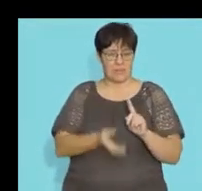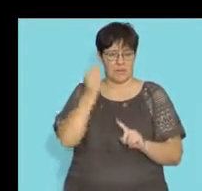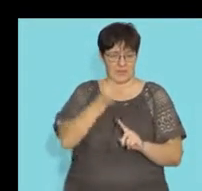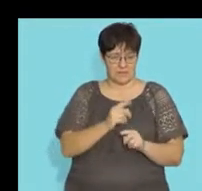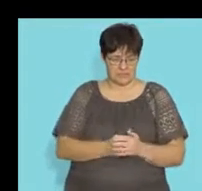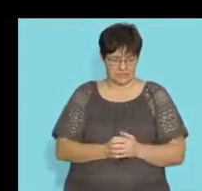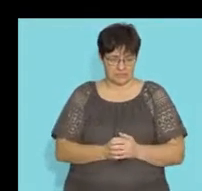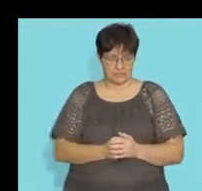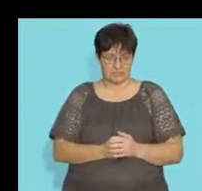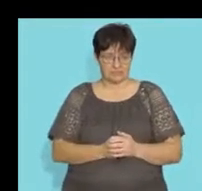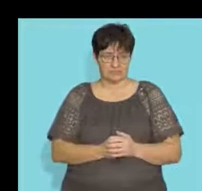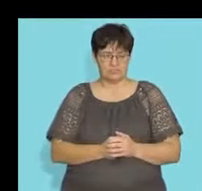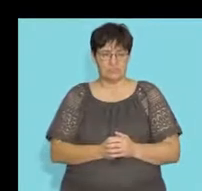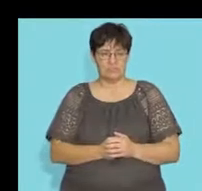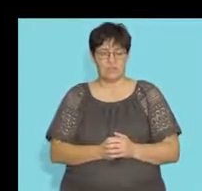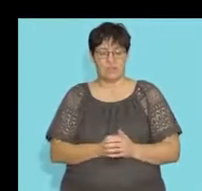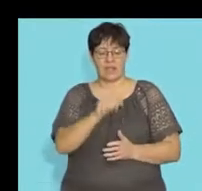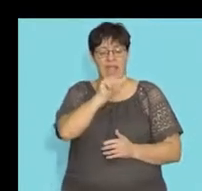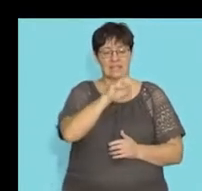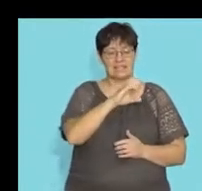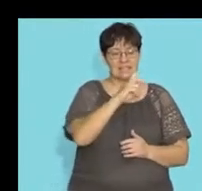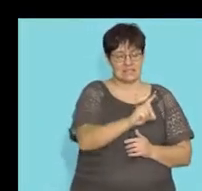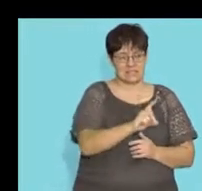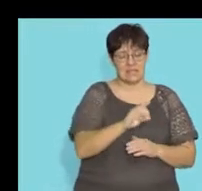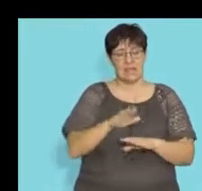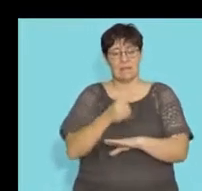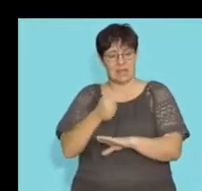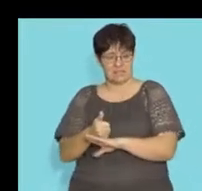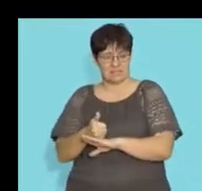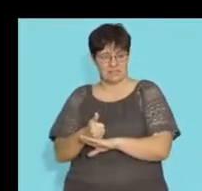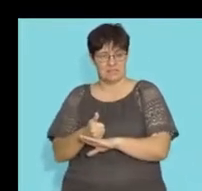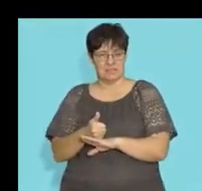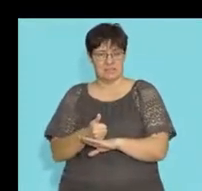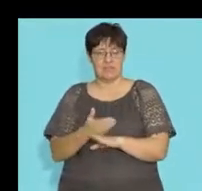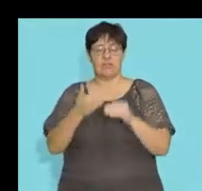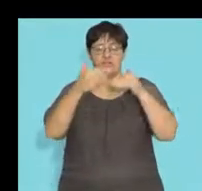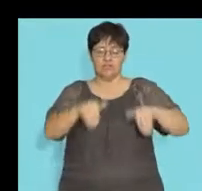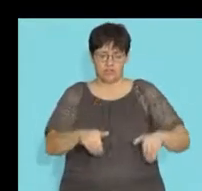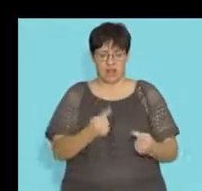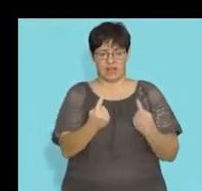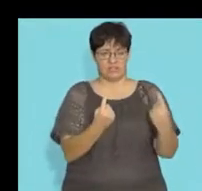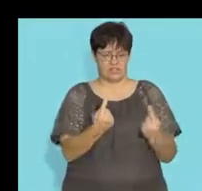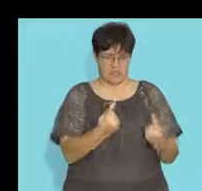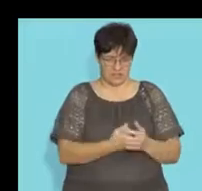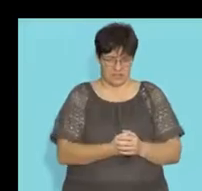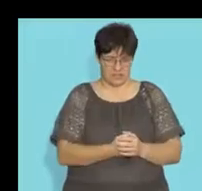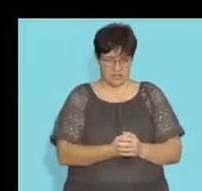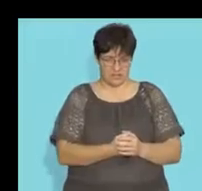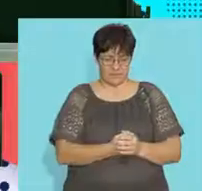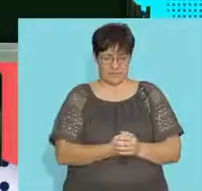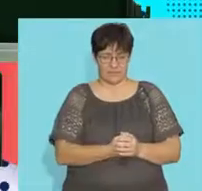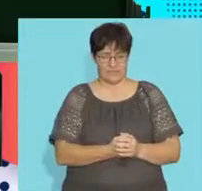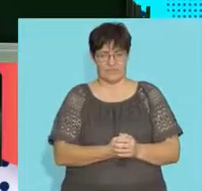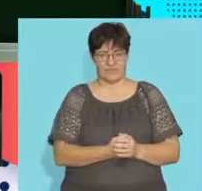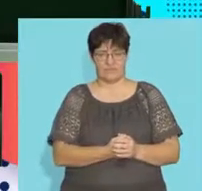endpoint, meaning that point where the acid and the base has now neutralized each other